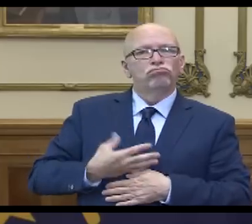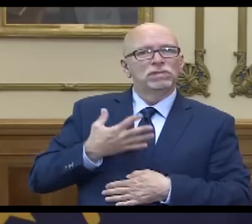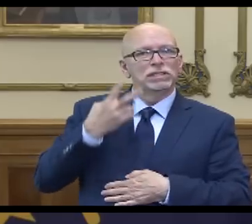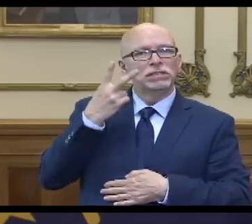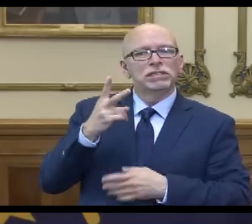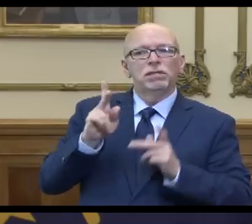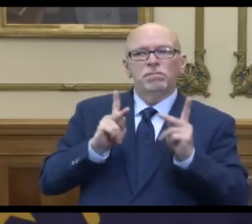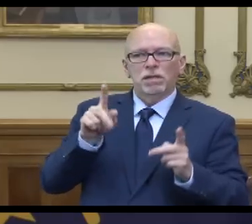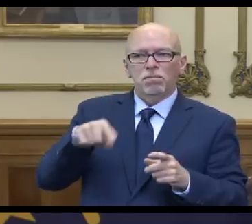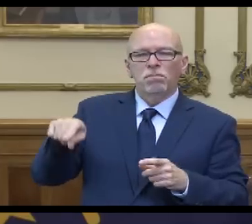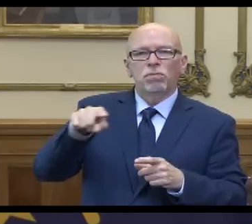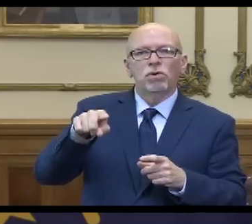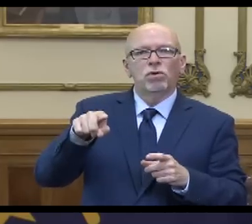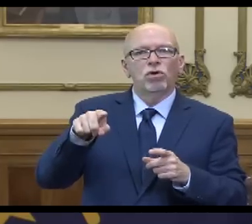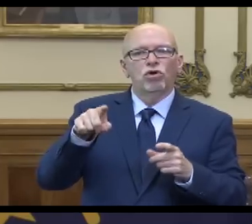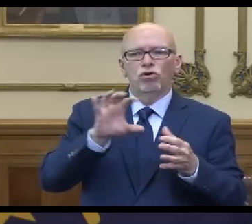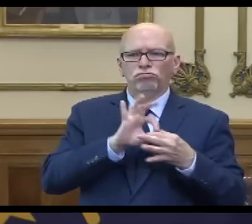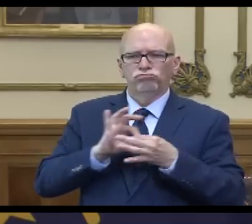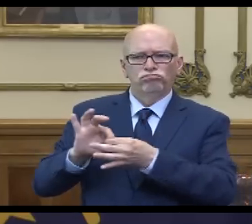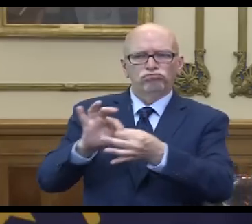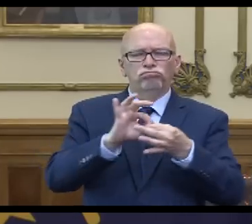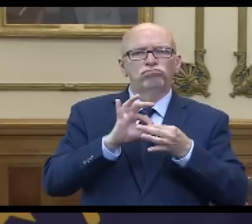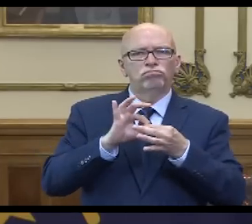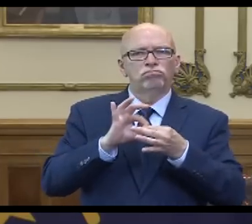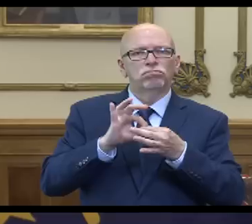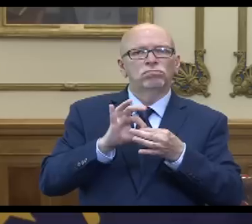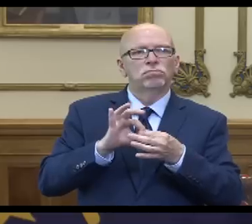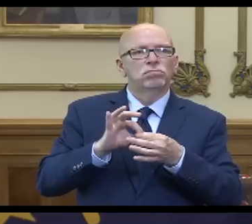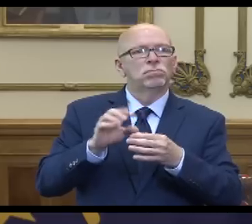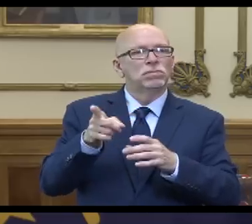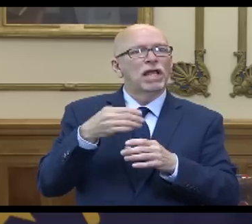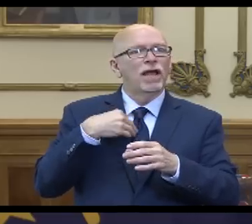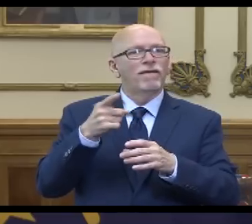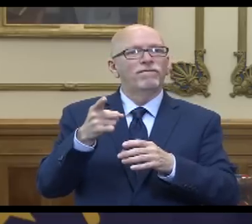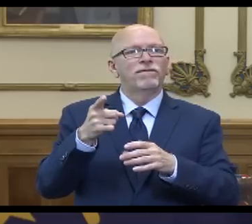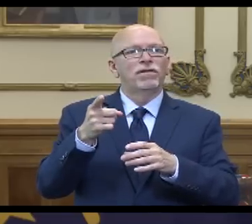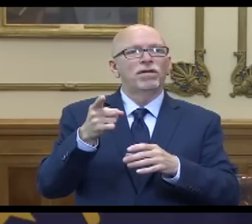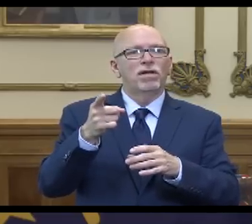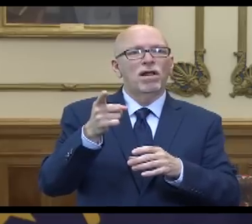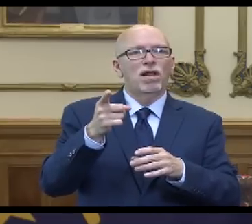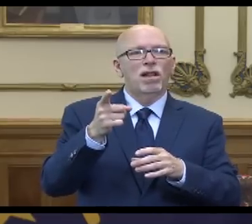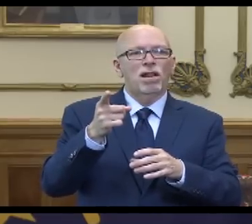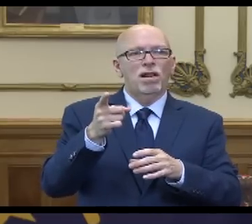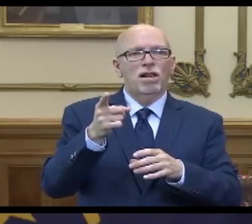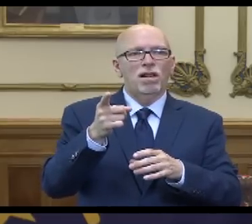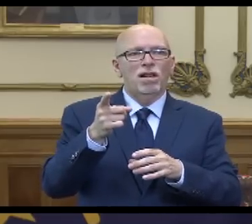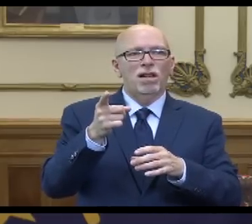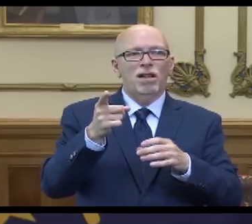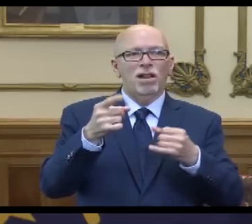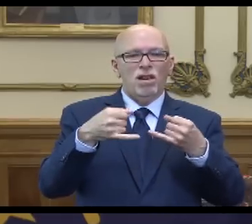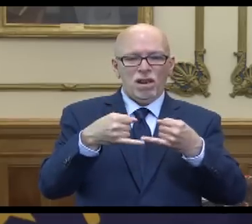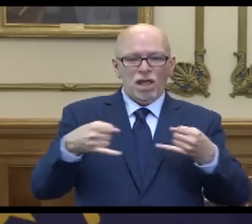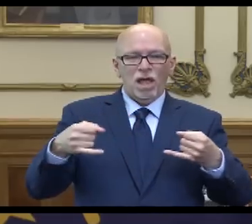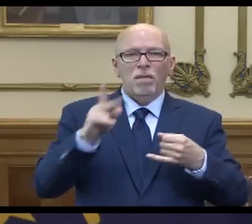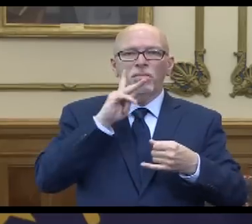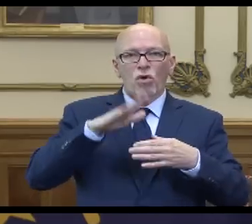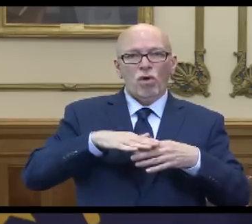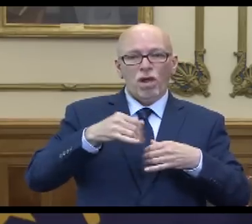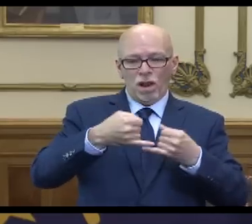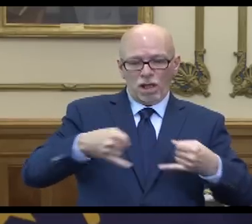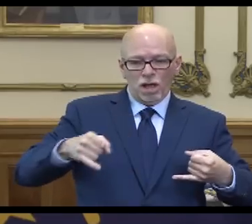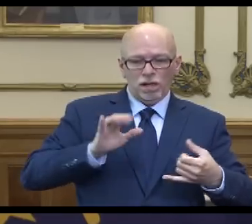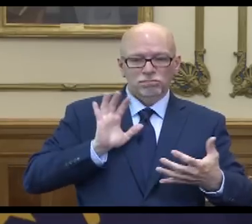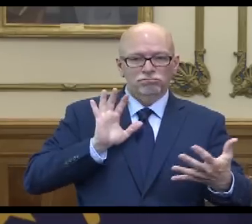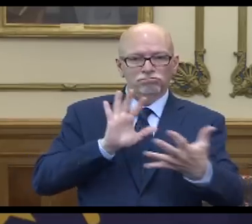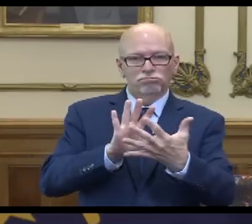folks come together where there was a line drawn, and folks on both sides of that line